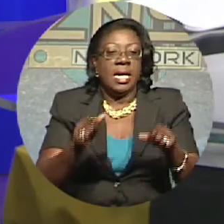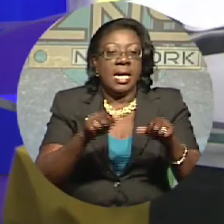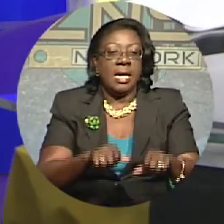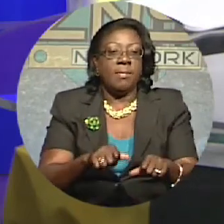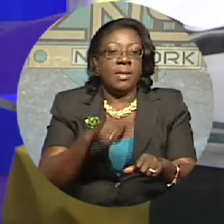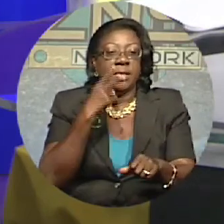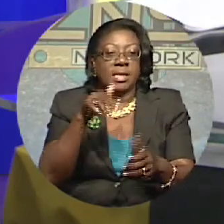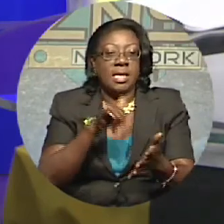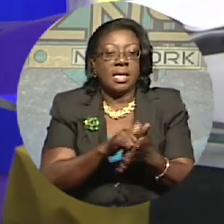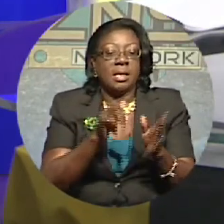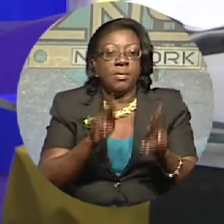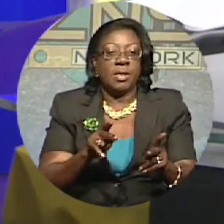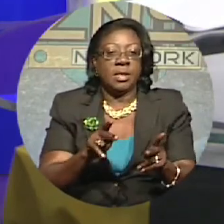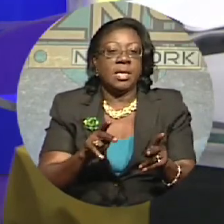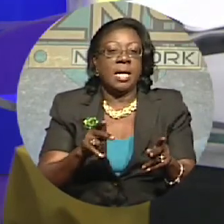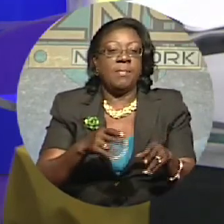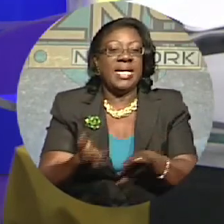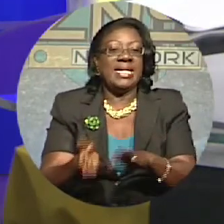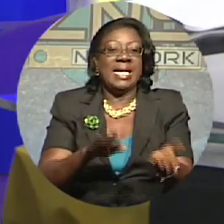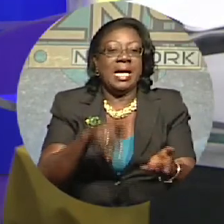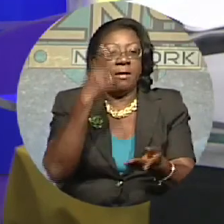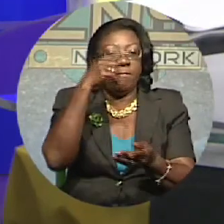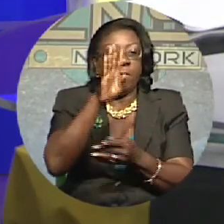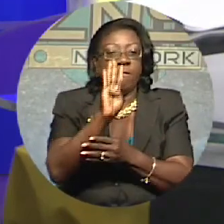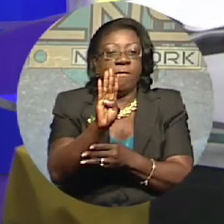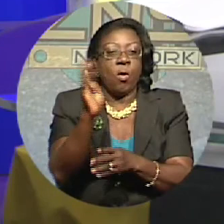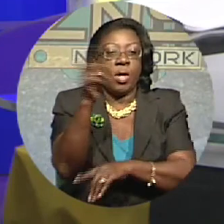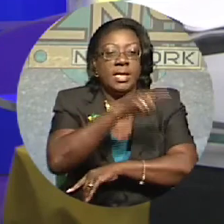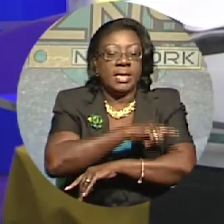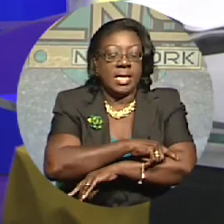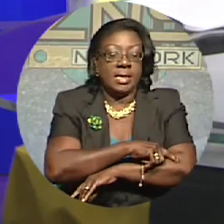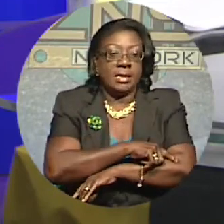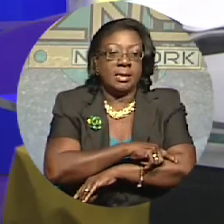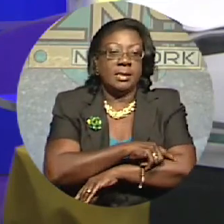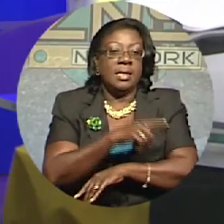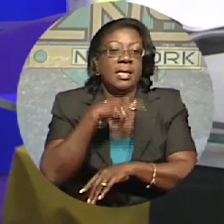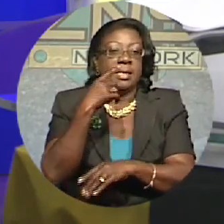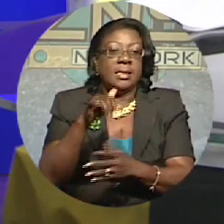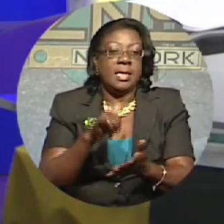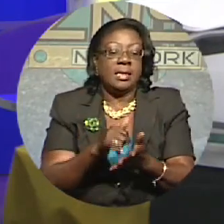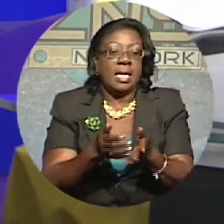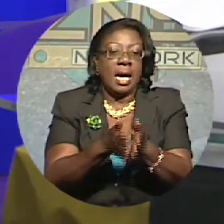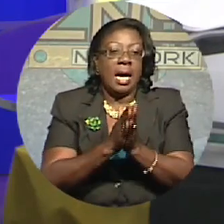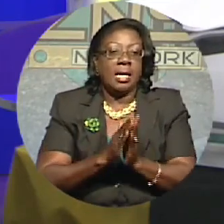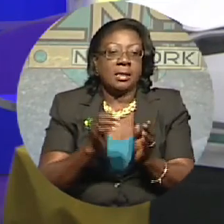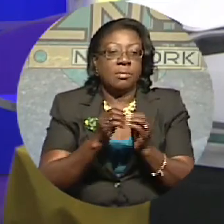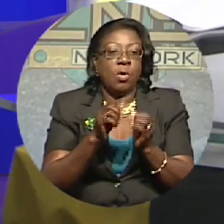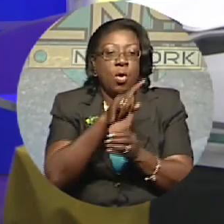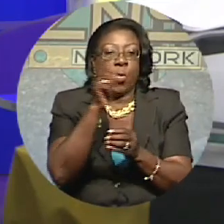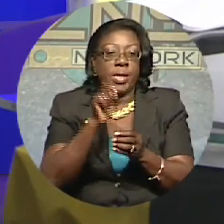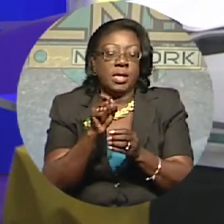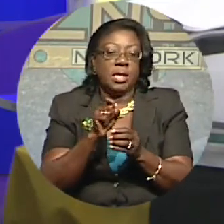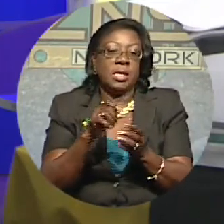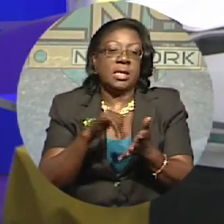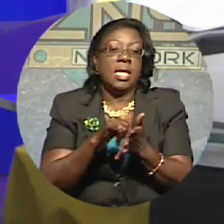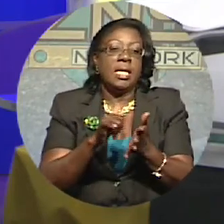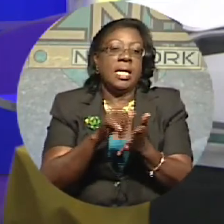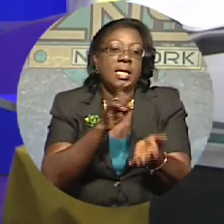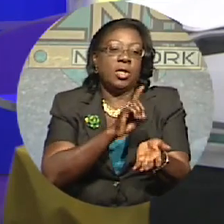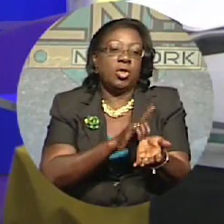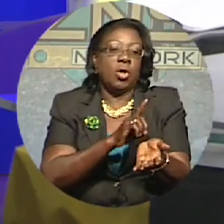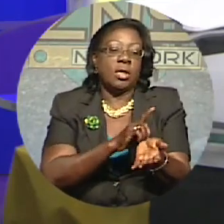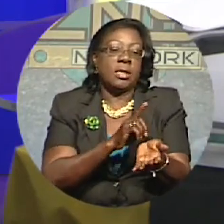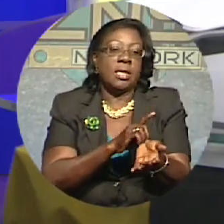for 4 days. During the proceedings, Goodman's attorney Jeffrey Farquharson raised a number of objections on the grounds that Dr.